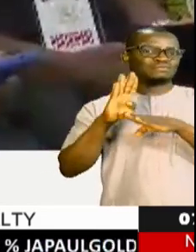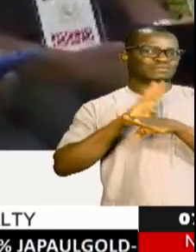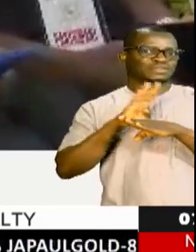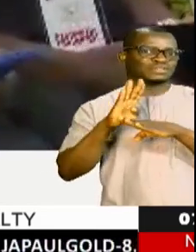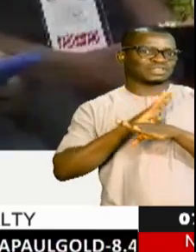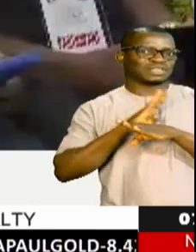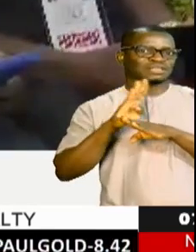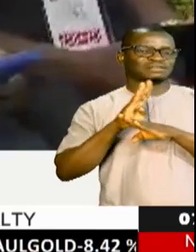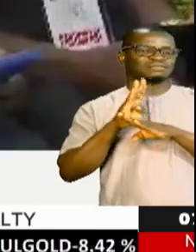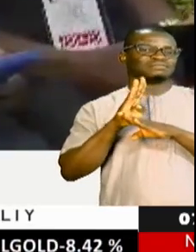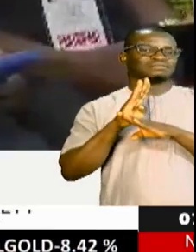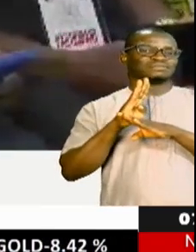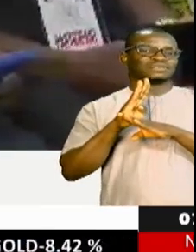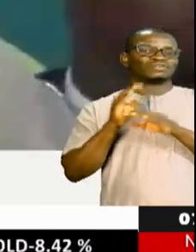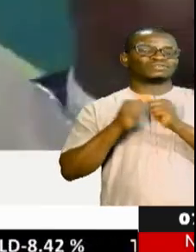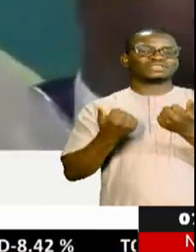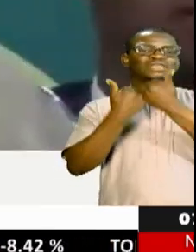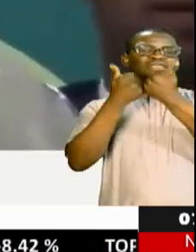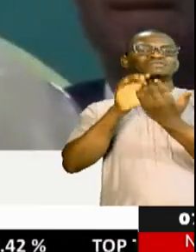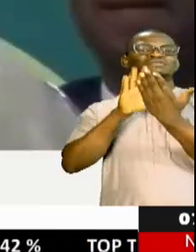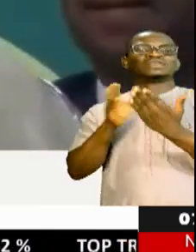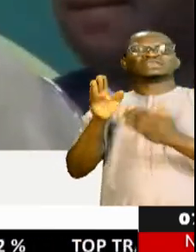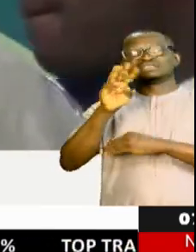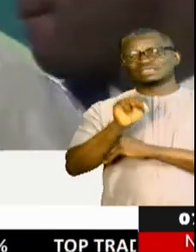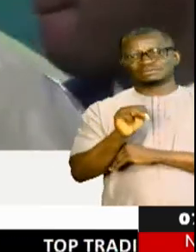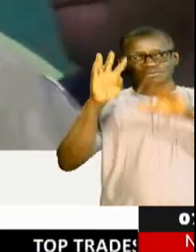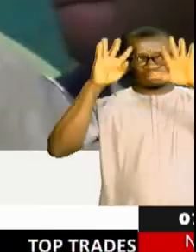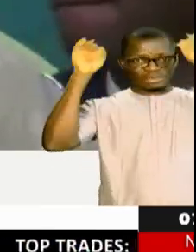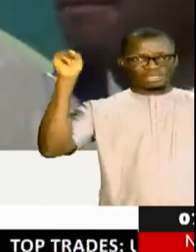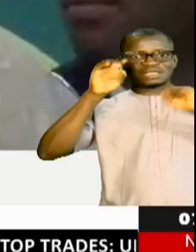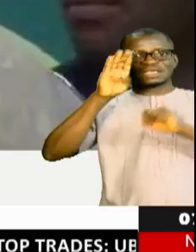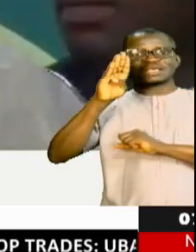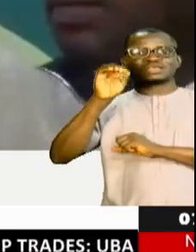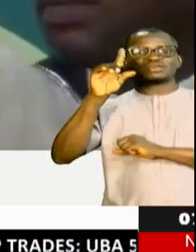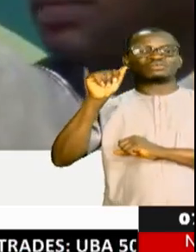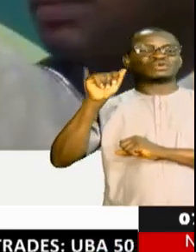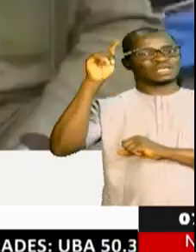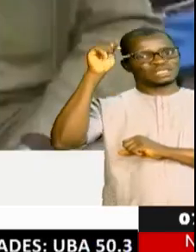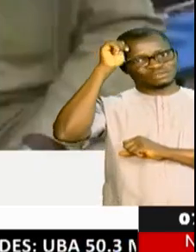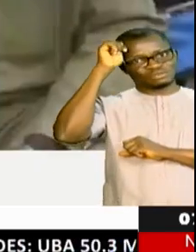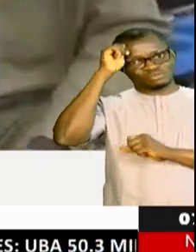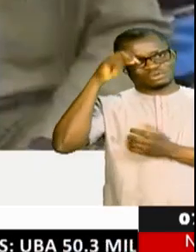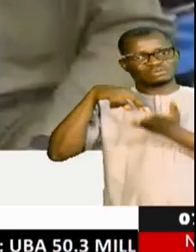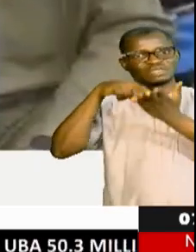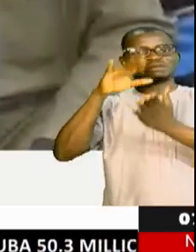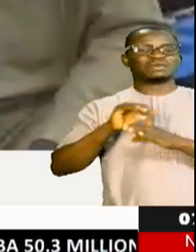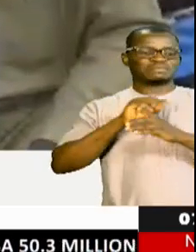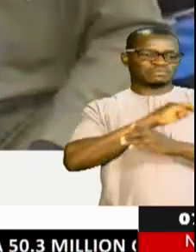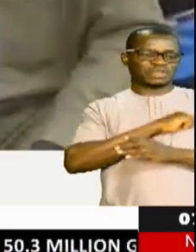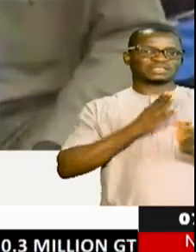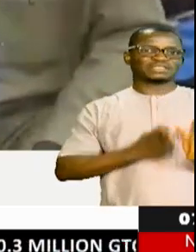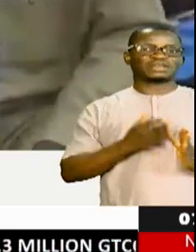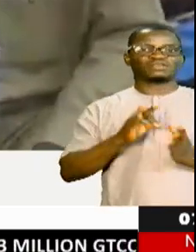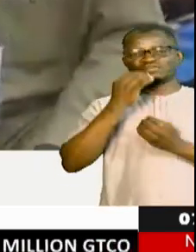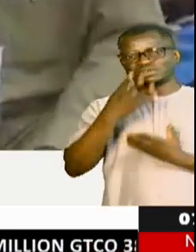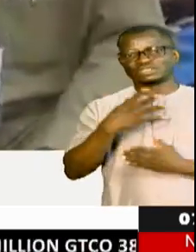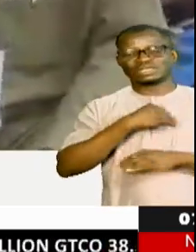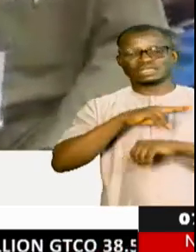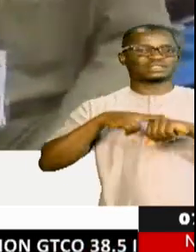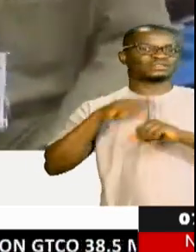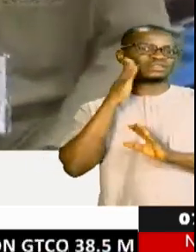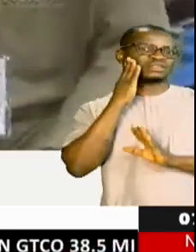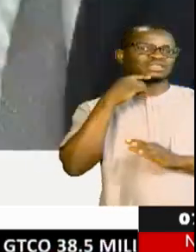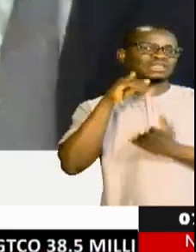in surmounting them. President Bola Tinubu, represented by the Minister of Information and National Orientation, said the media has played